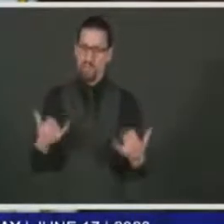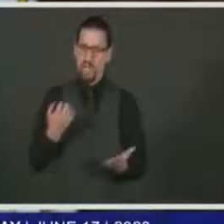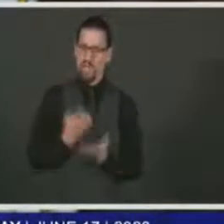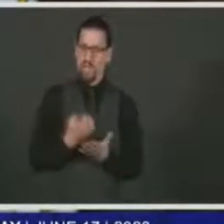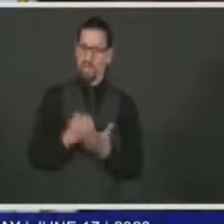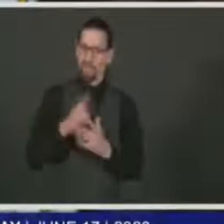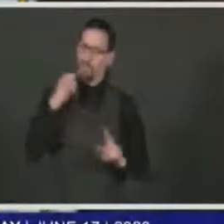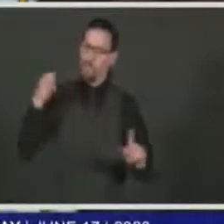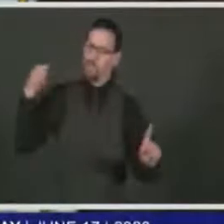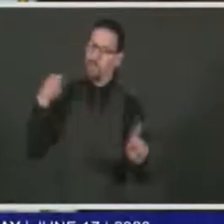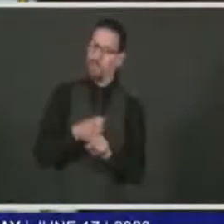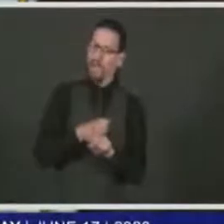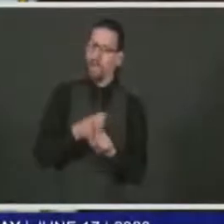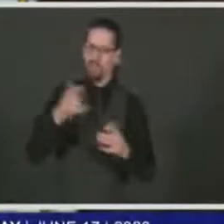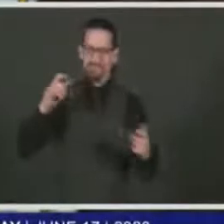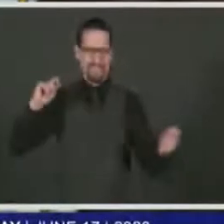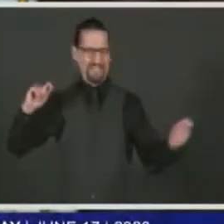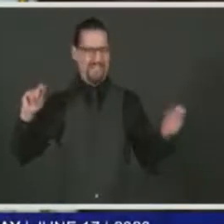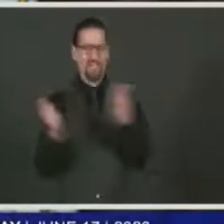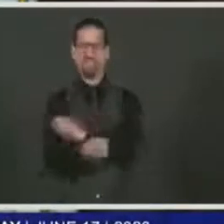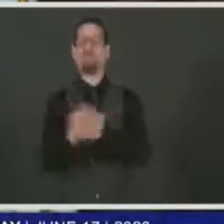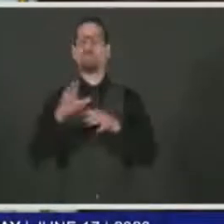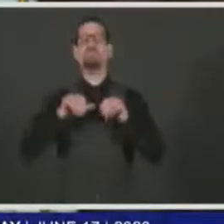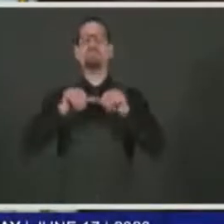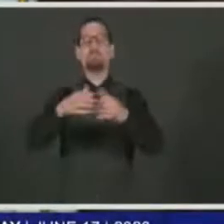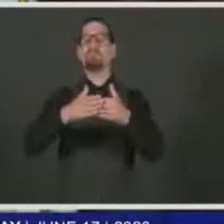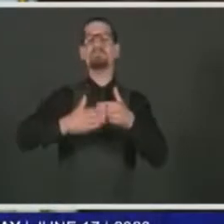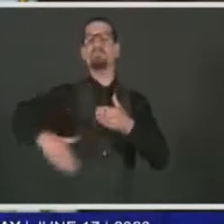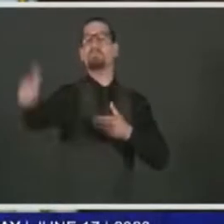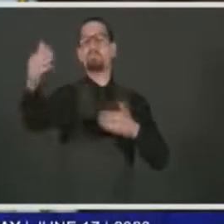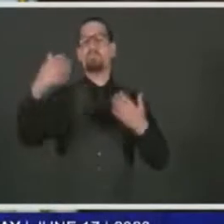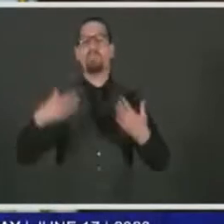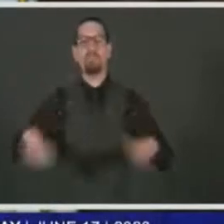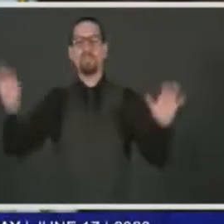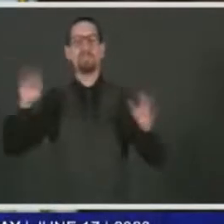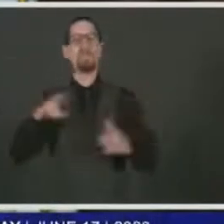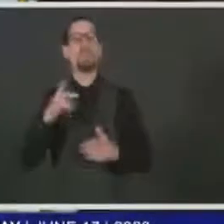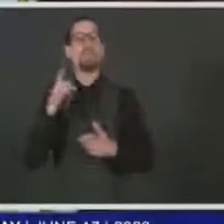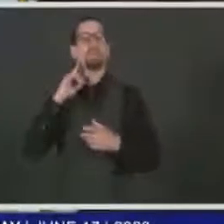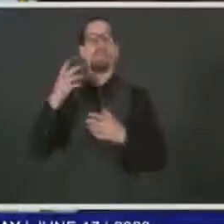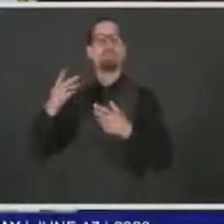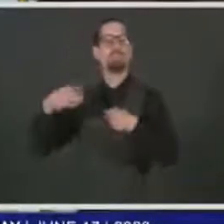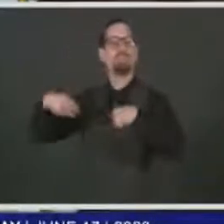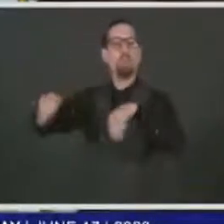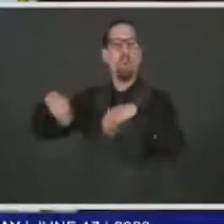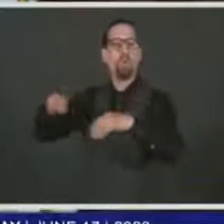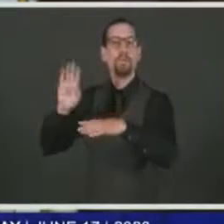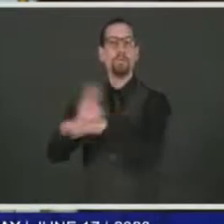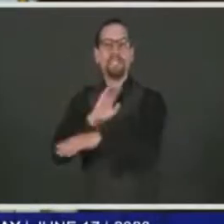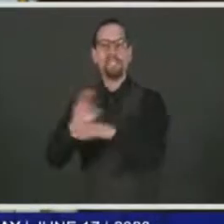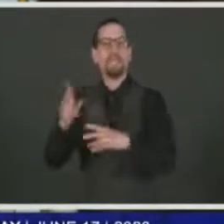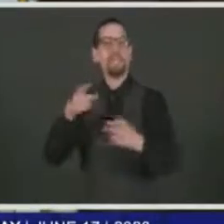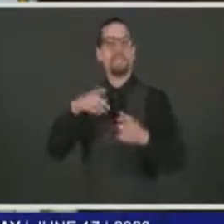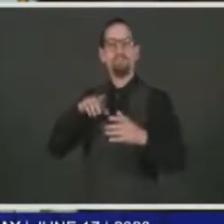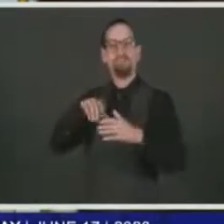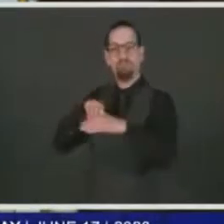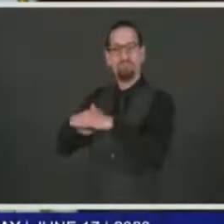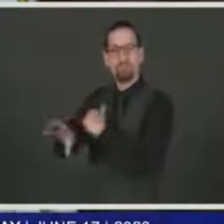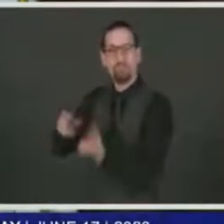be forever changes to retail, brick and mortar retail, forever changes to